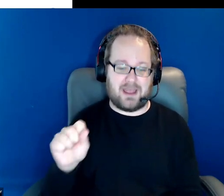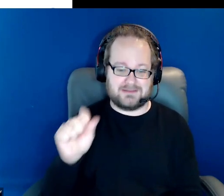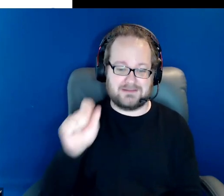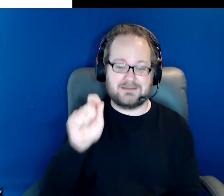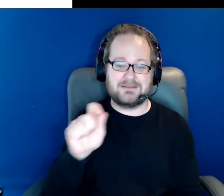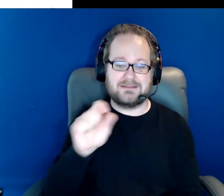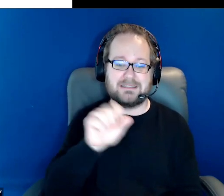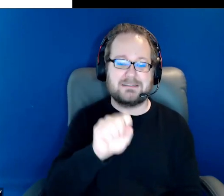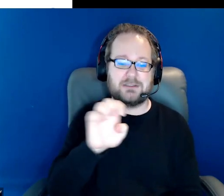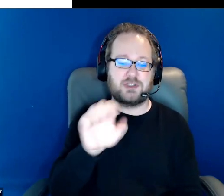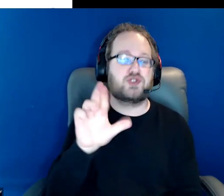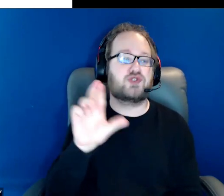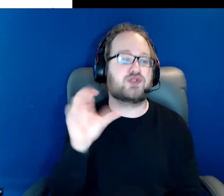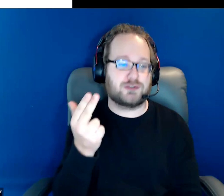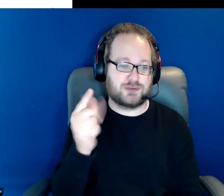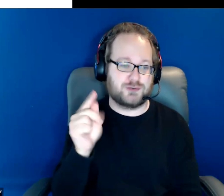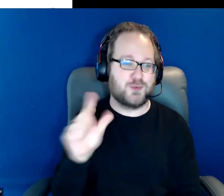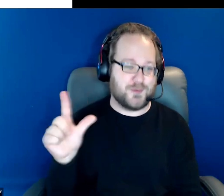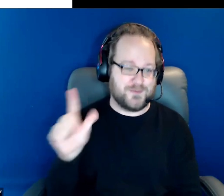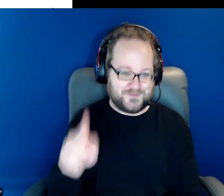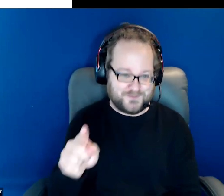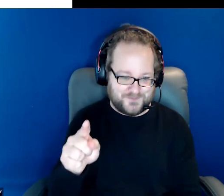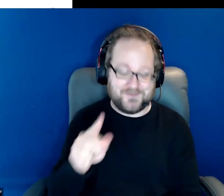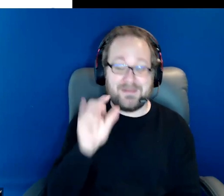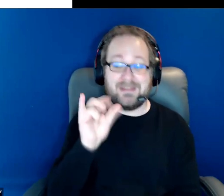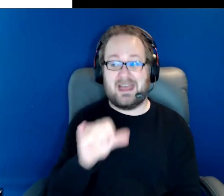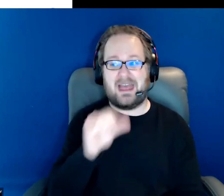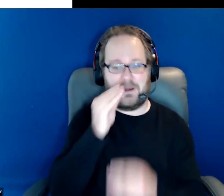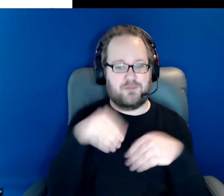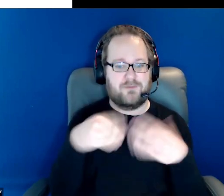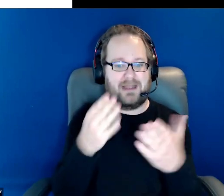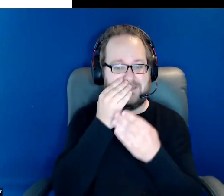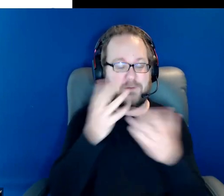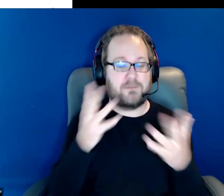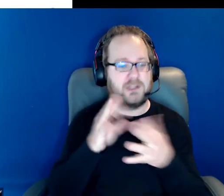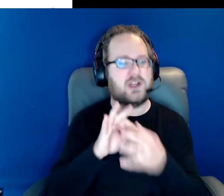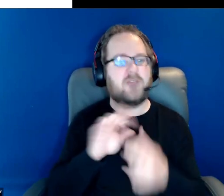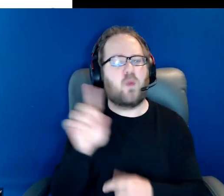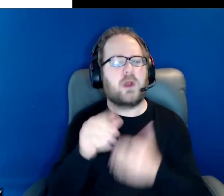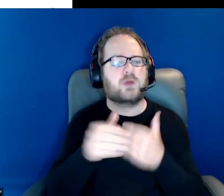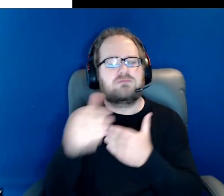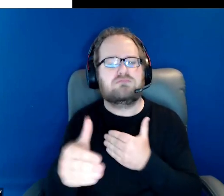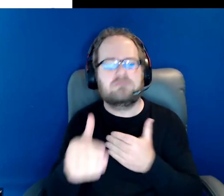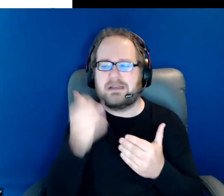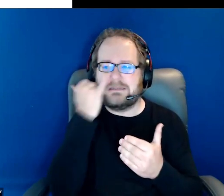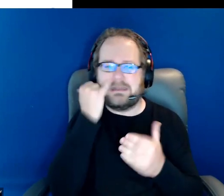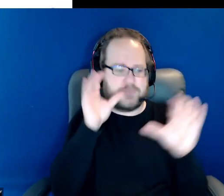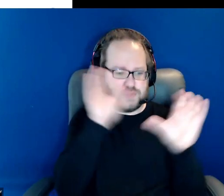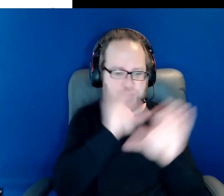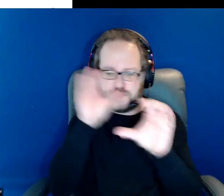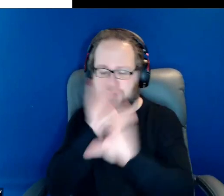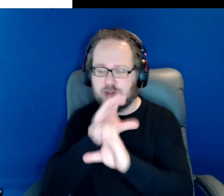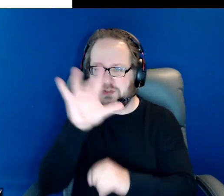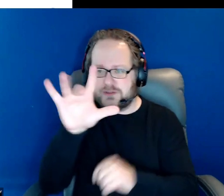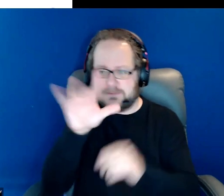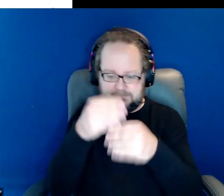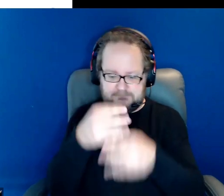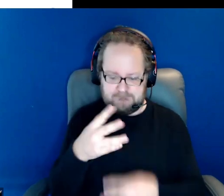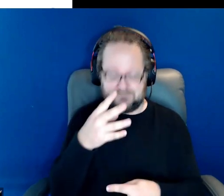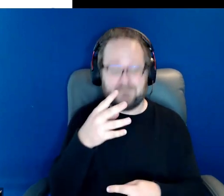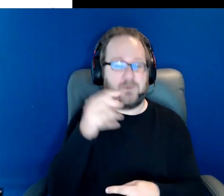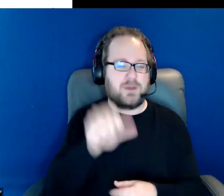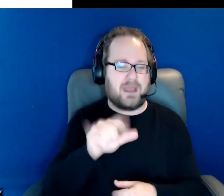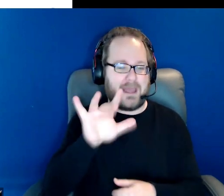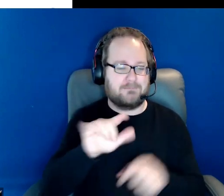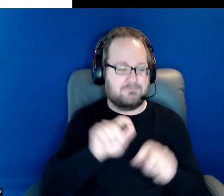may be eligible for assistance and, importantly, where to go for next steps. By visiting that page and sharing this resource with the homes that you